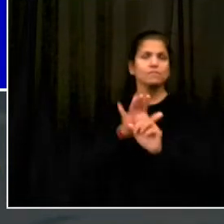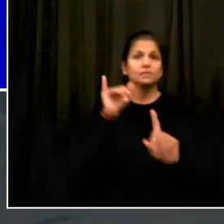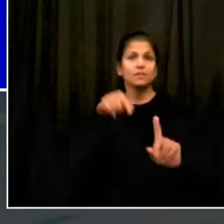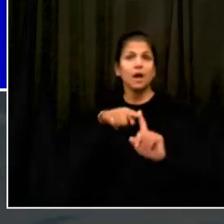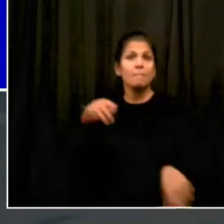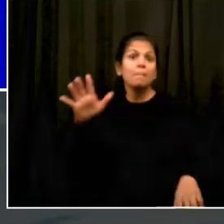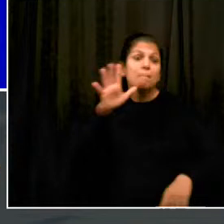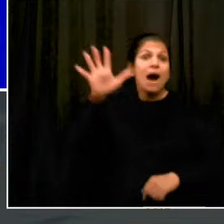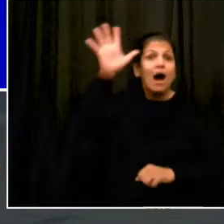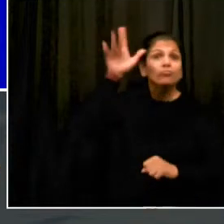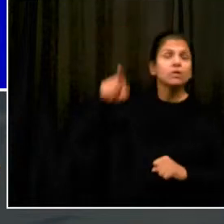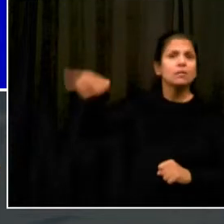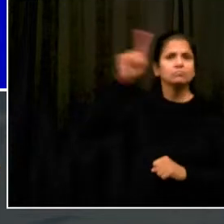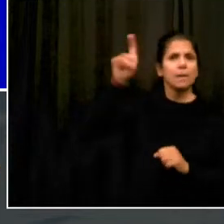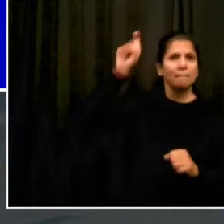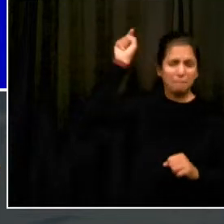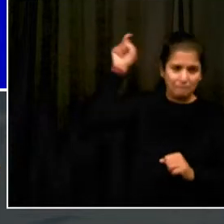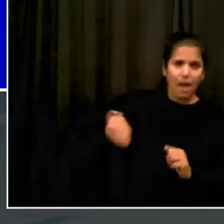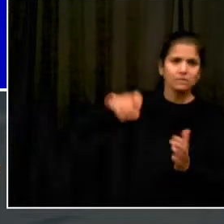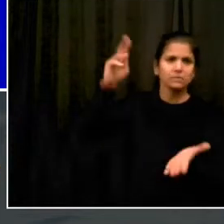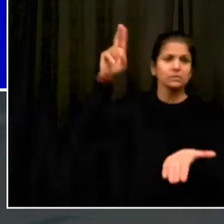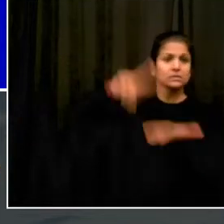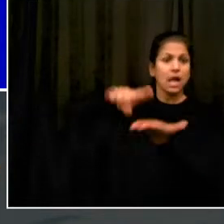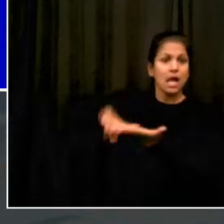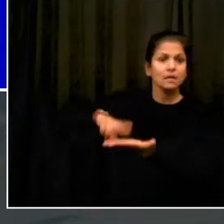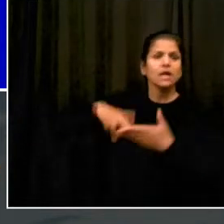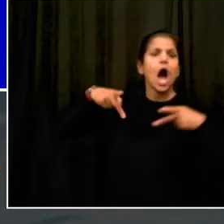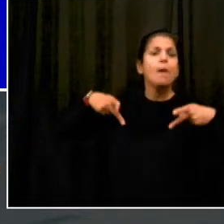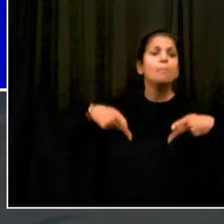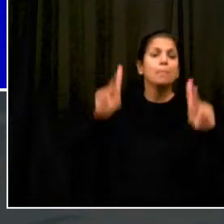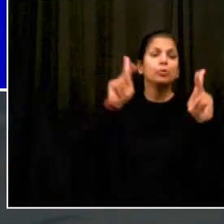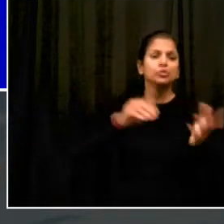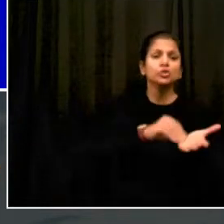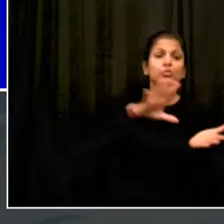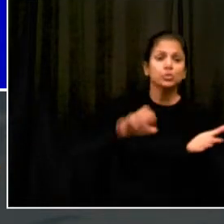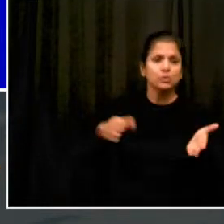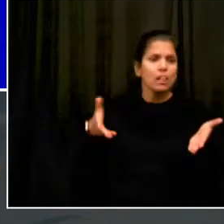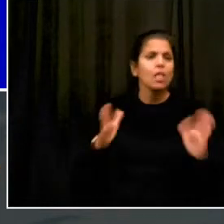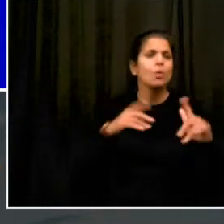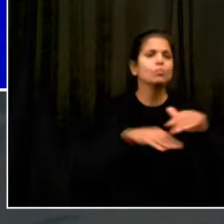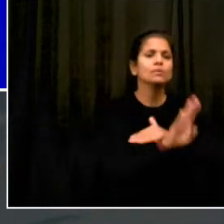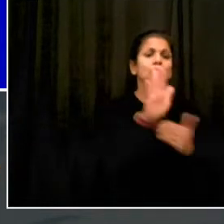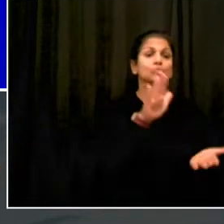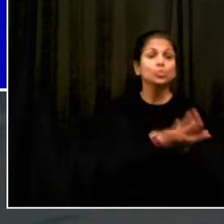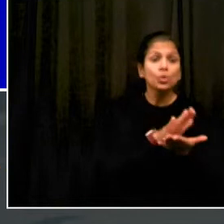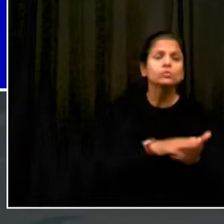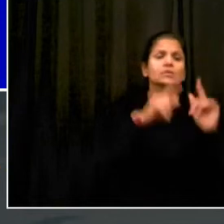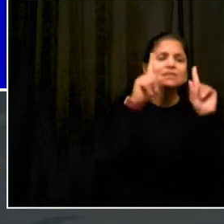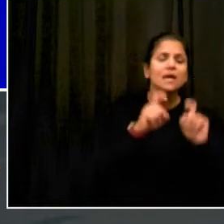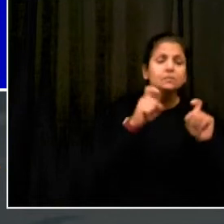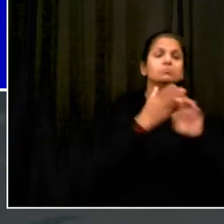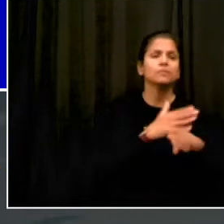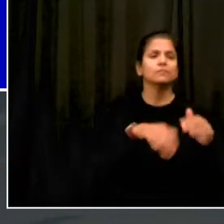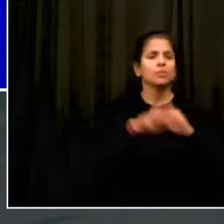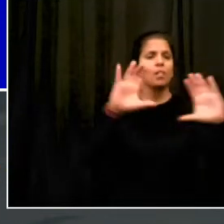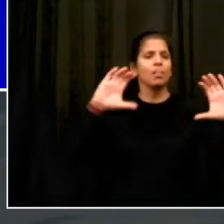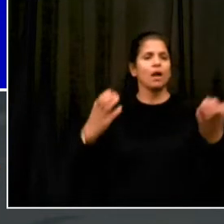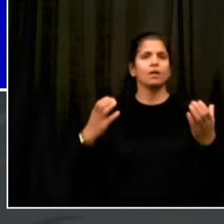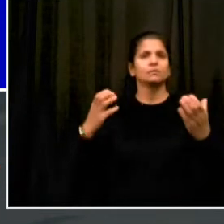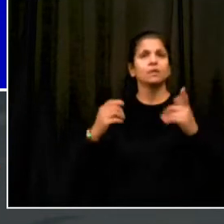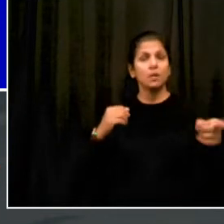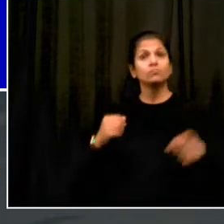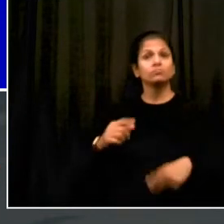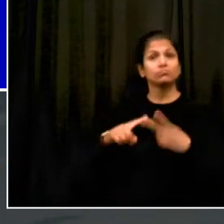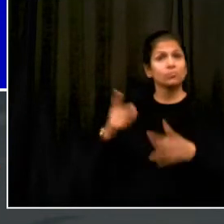form on record, period. This is something for everyone's health and safety. And as we